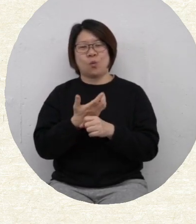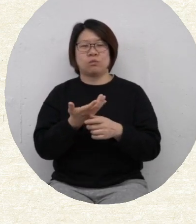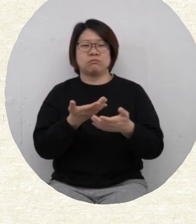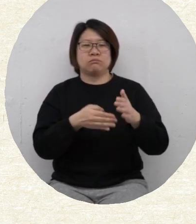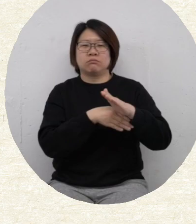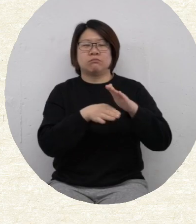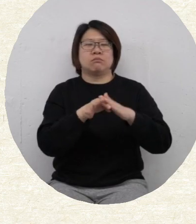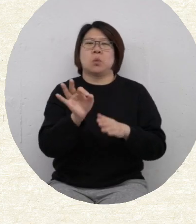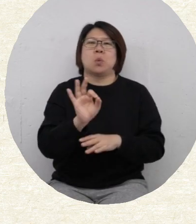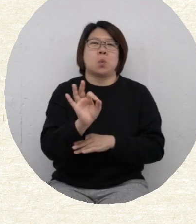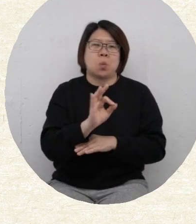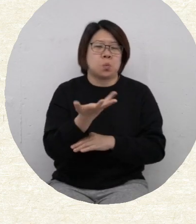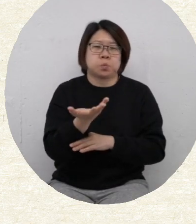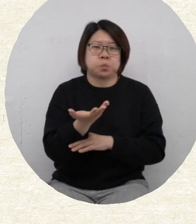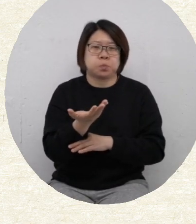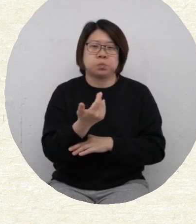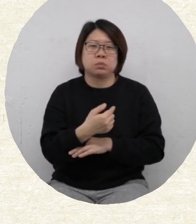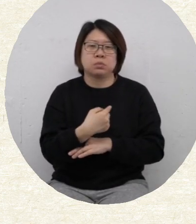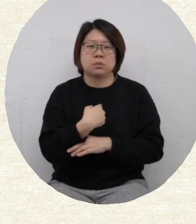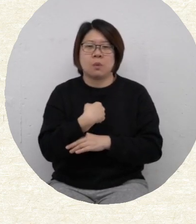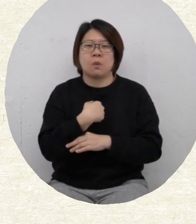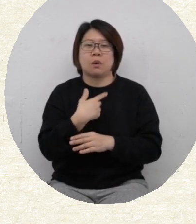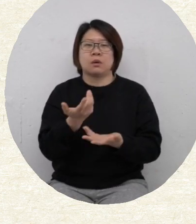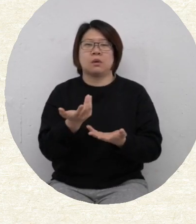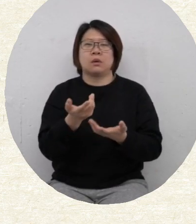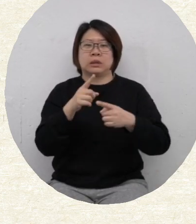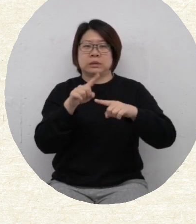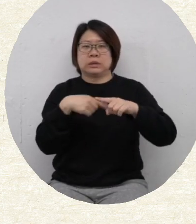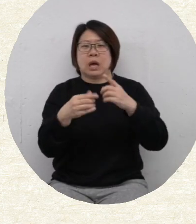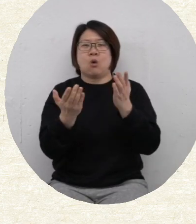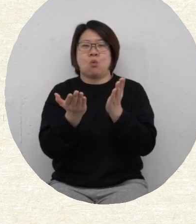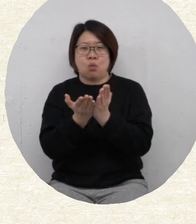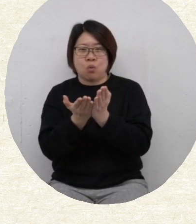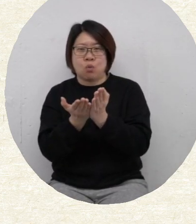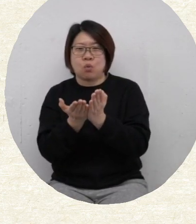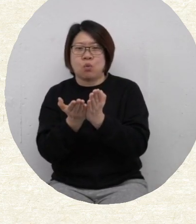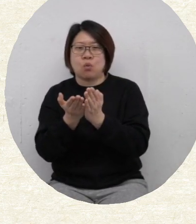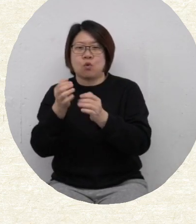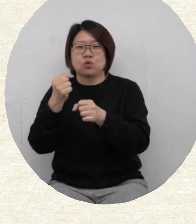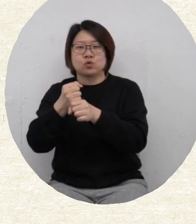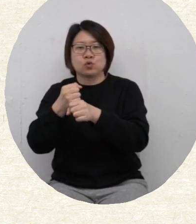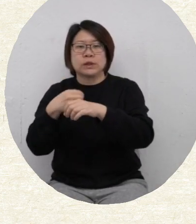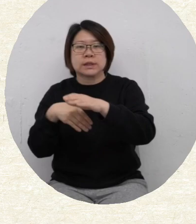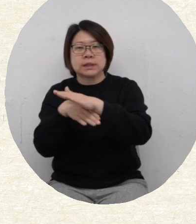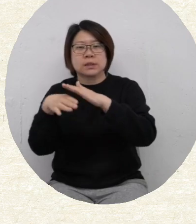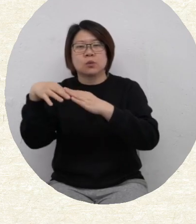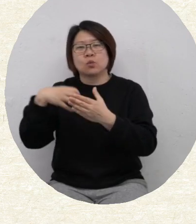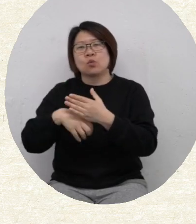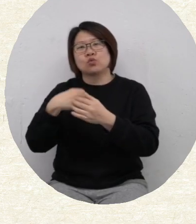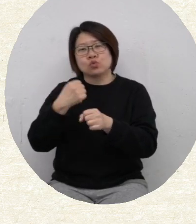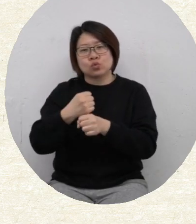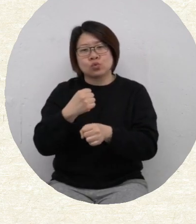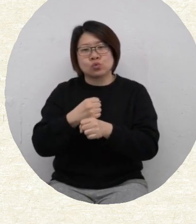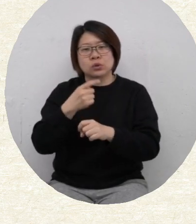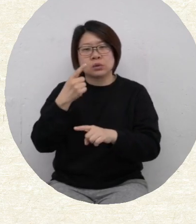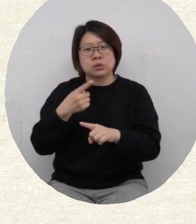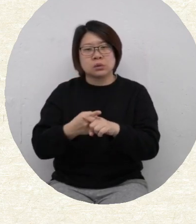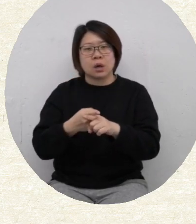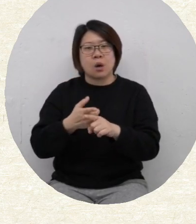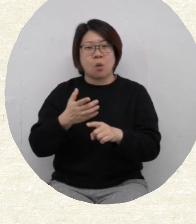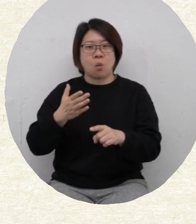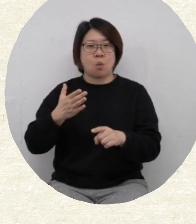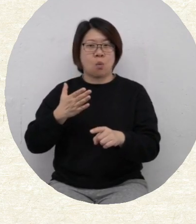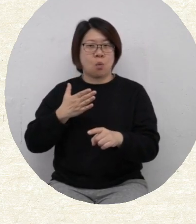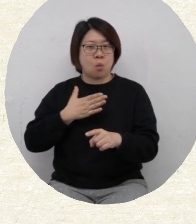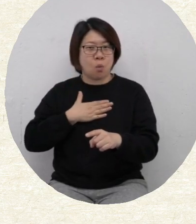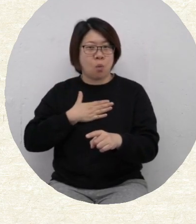Can you say something more on that? I think, you see, I didn't have a studio